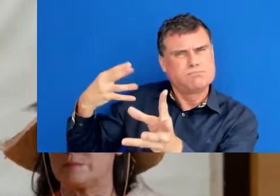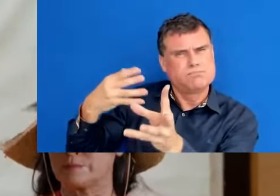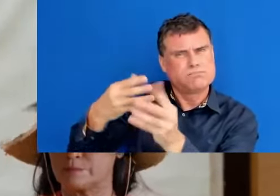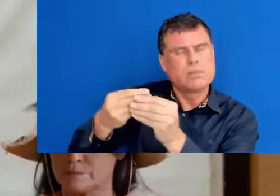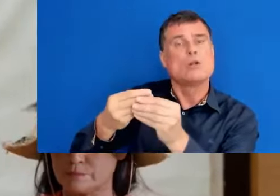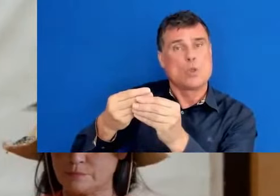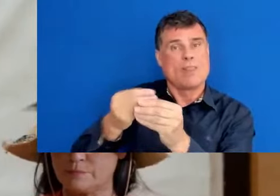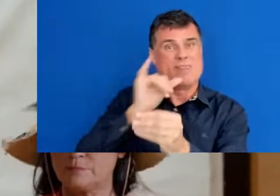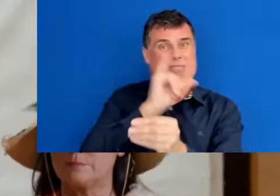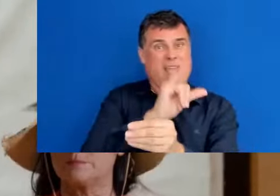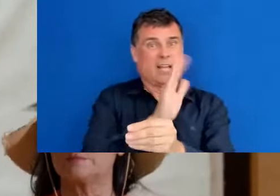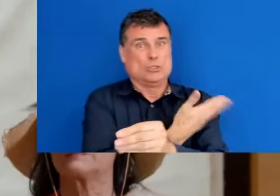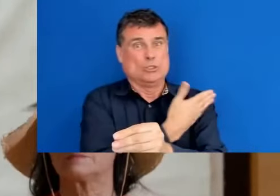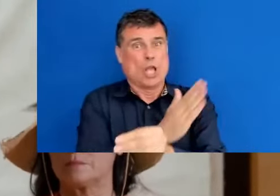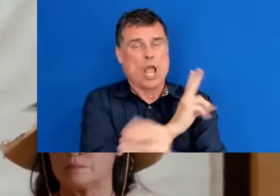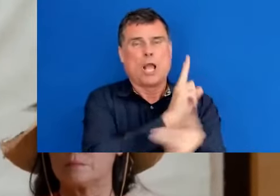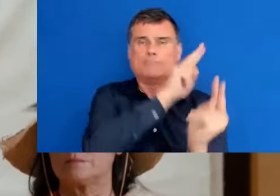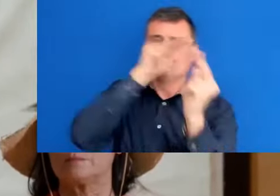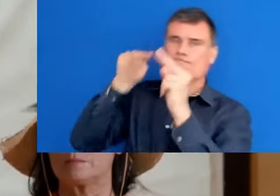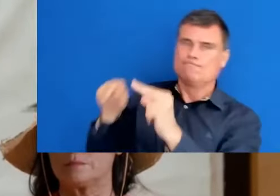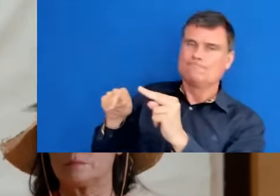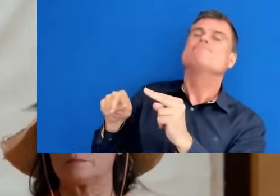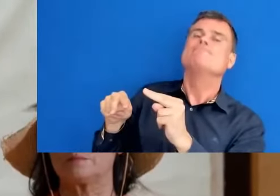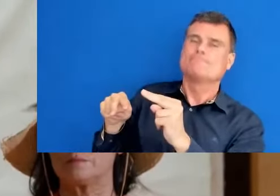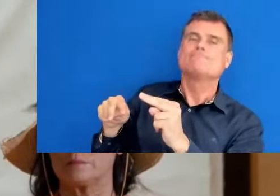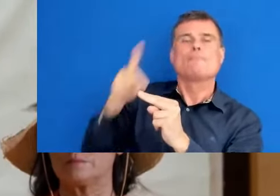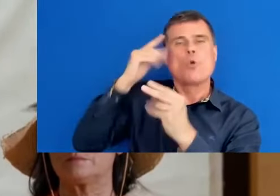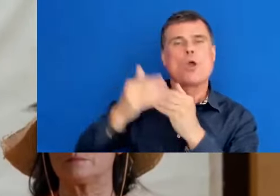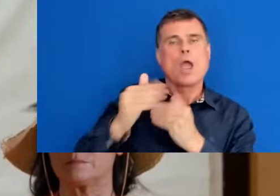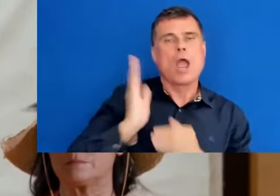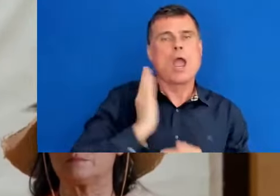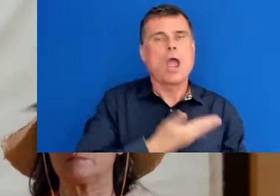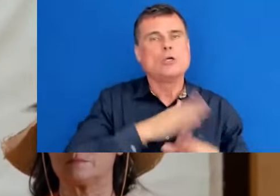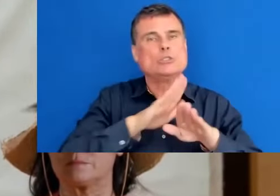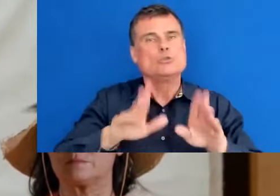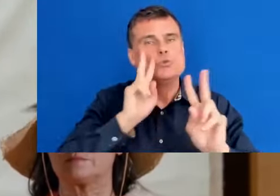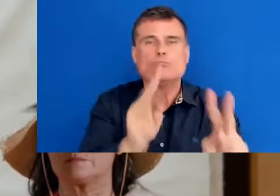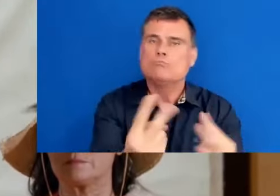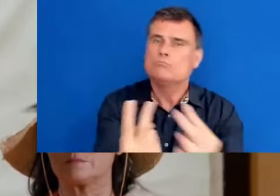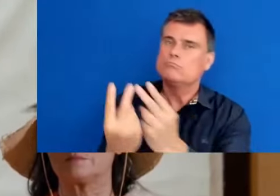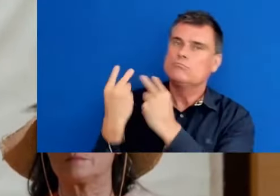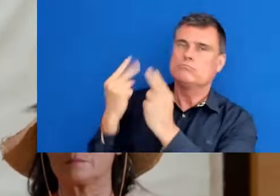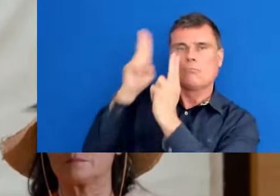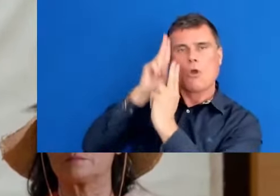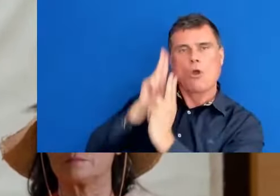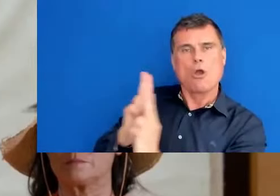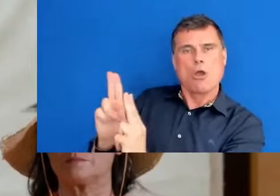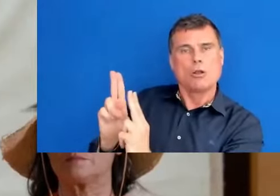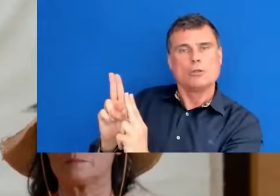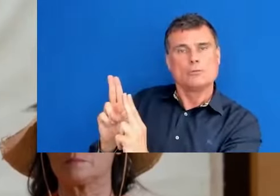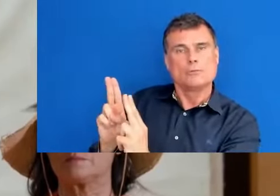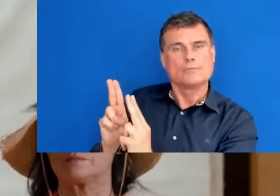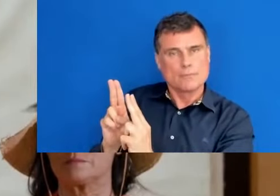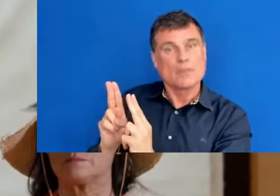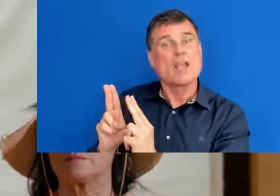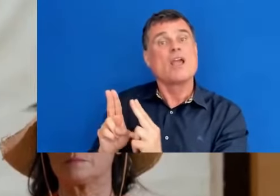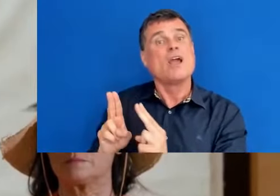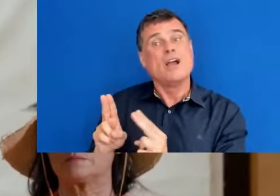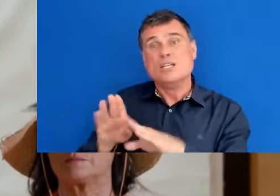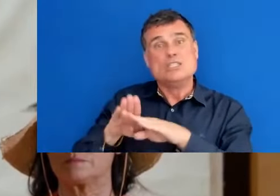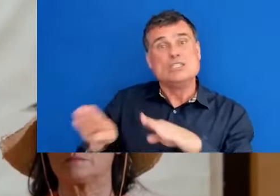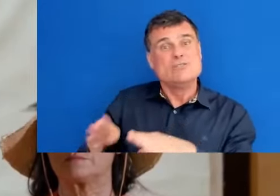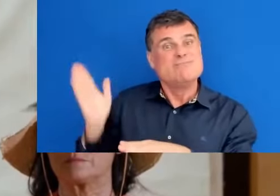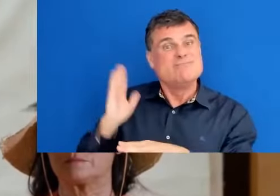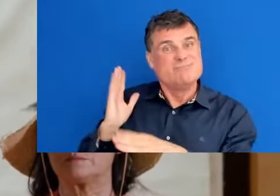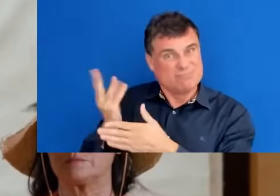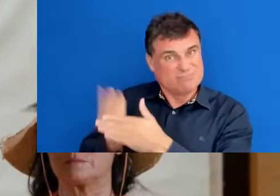I'll also sing it for our children, who are still being unearthed and accounted for across the nation. And I'll